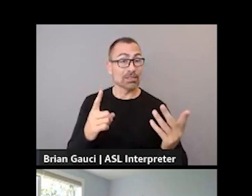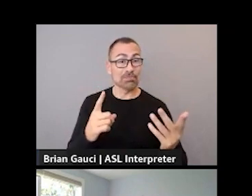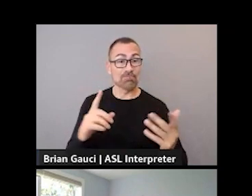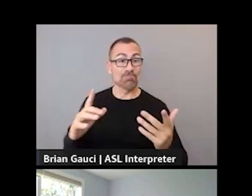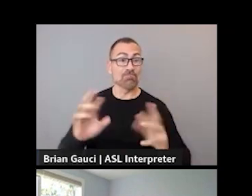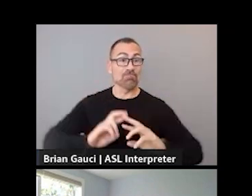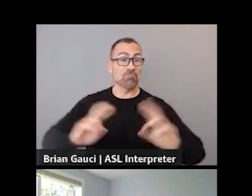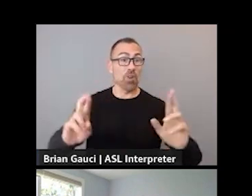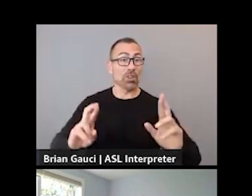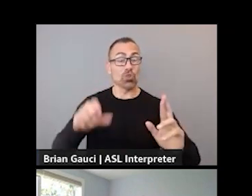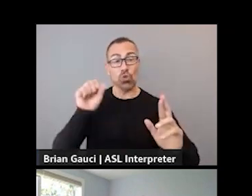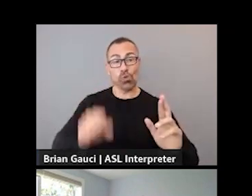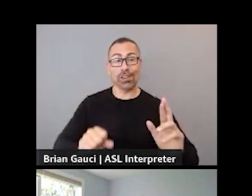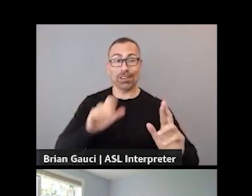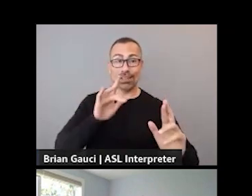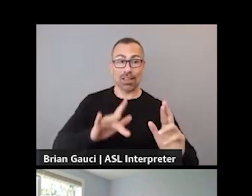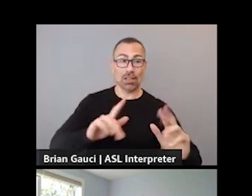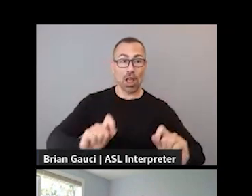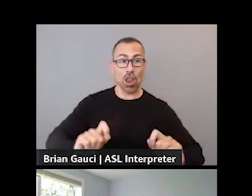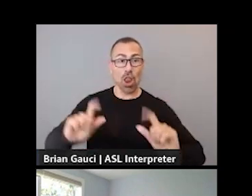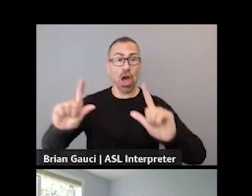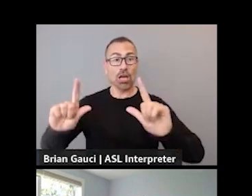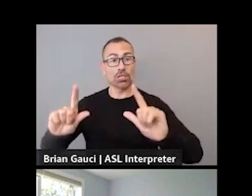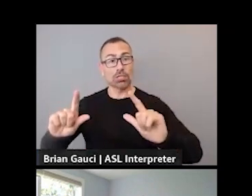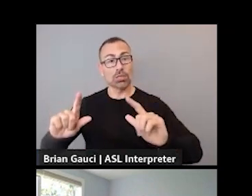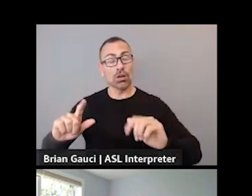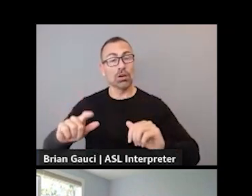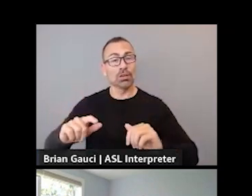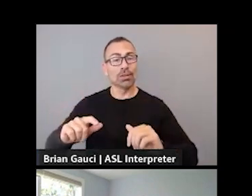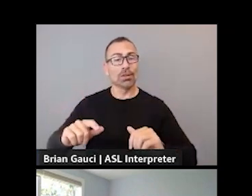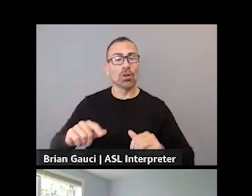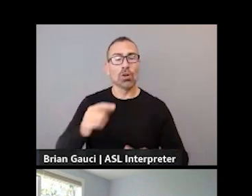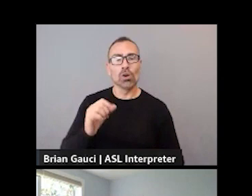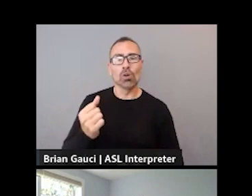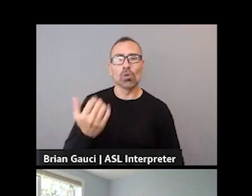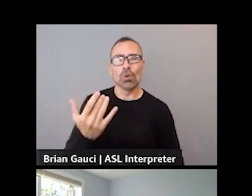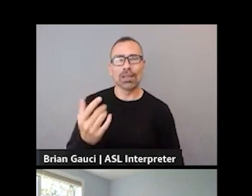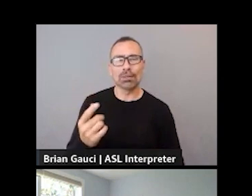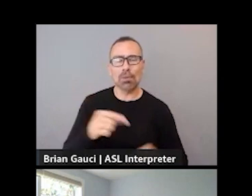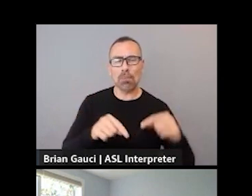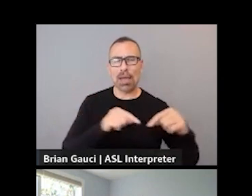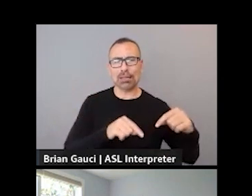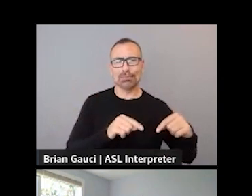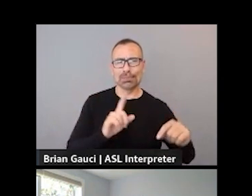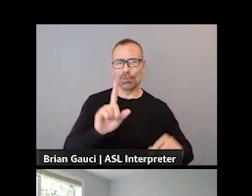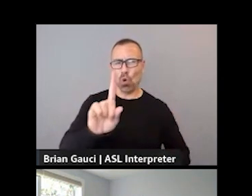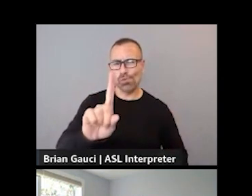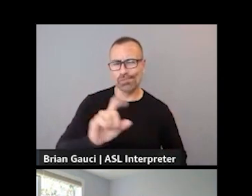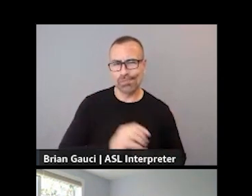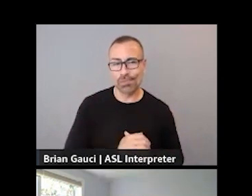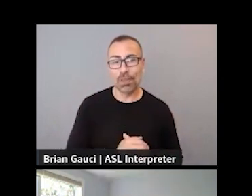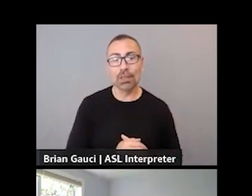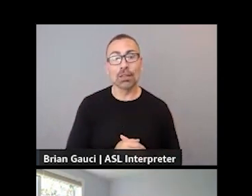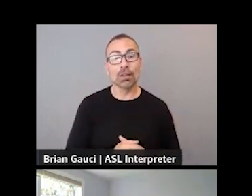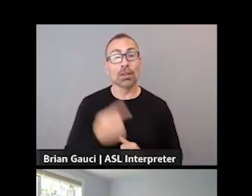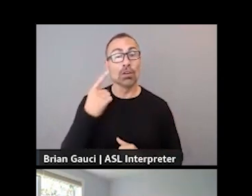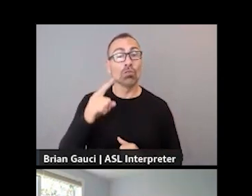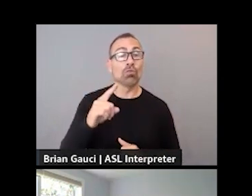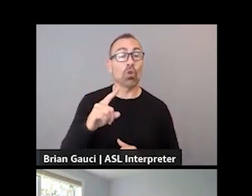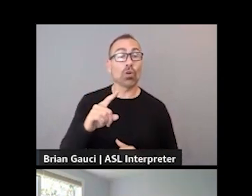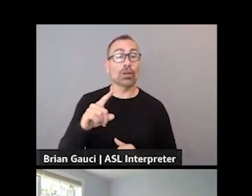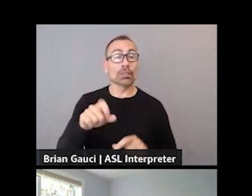just launch this at this point. Oh, you know what? One second. Let me back up one quick second. To deploy that serverless